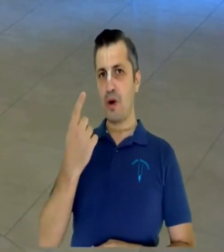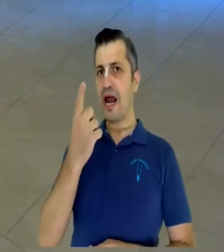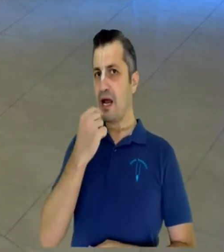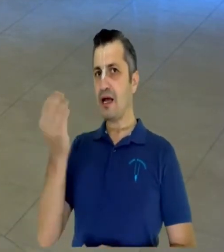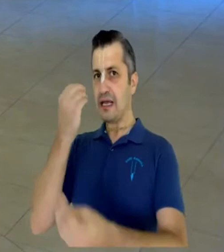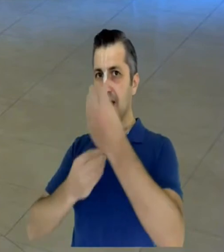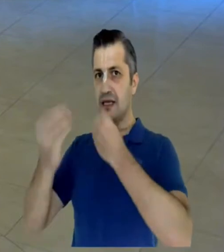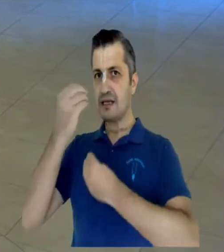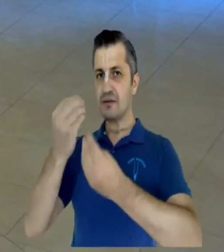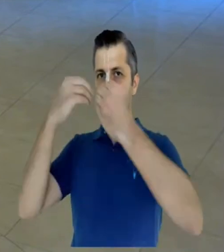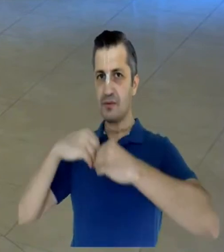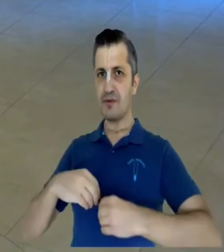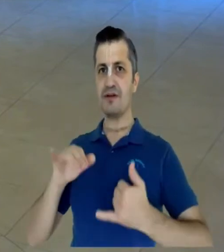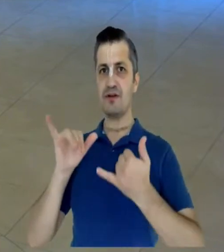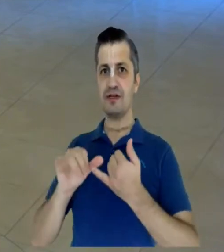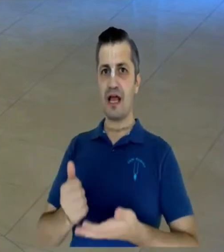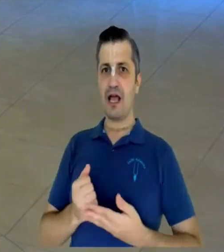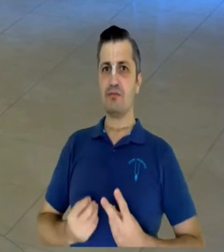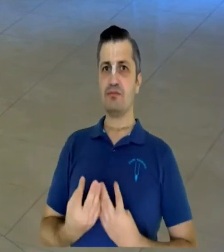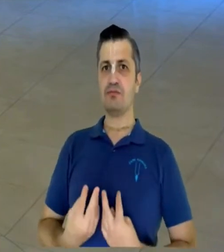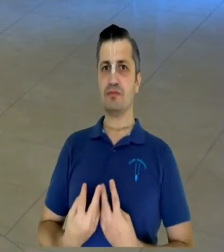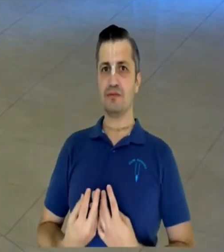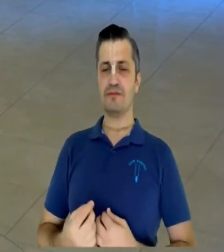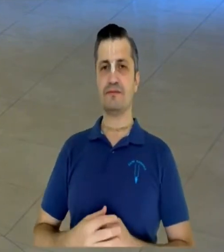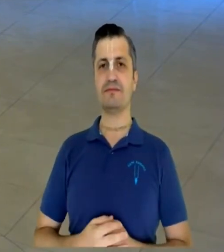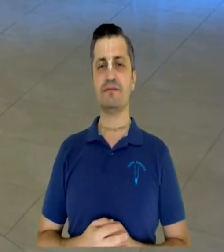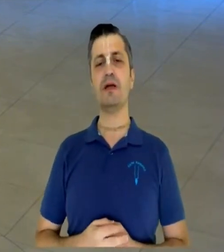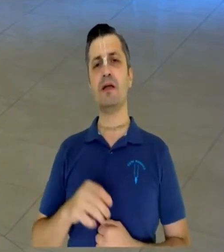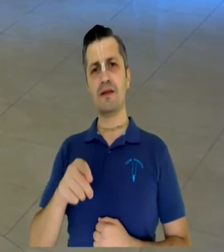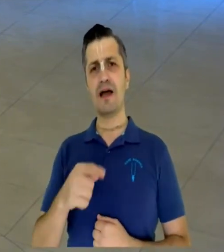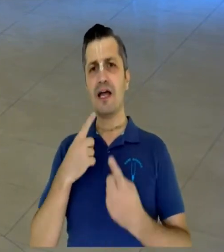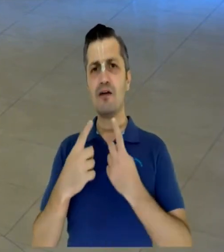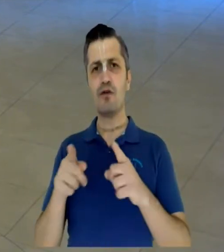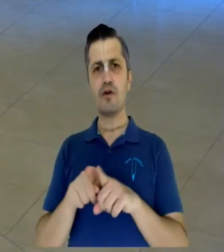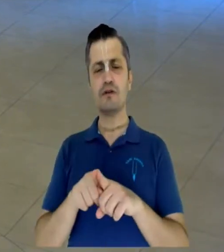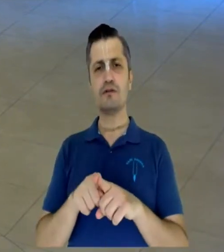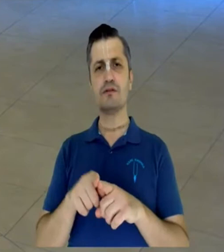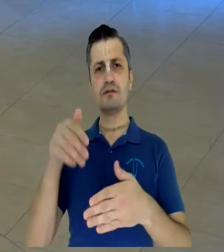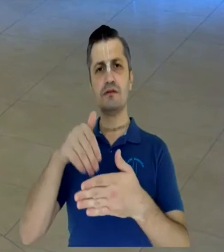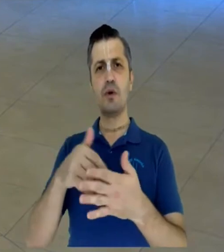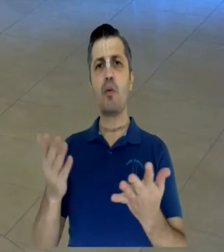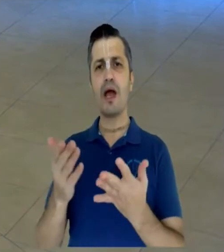and it's discussed in terms of actual spiritual life, that